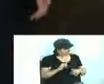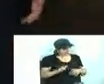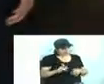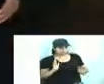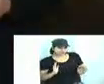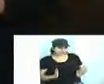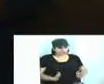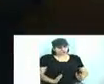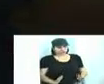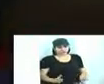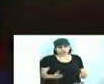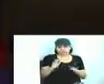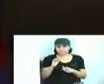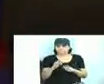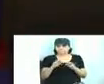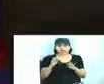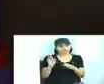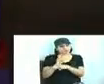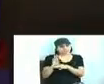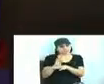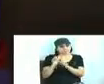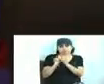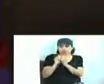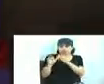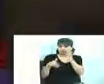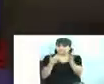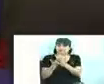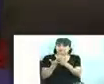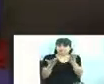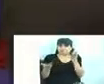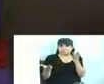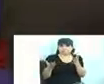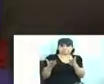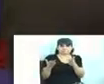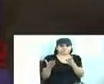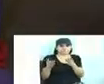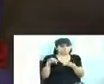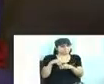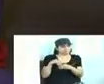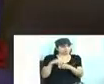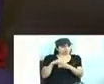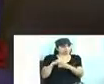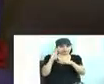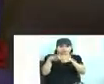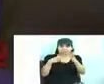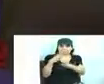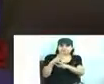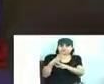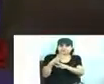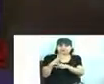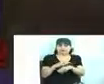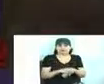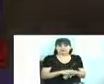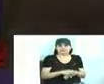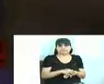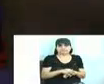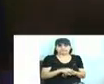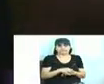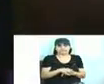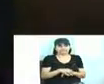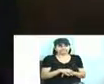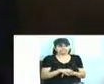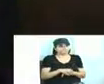preoccupied with all the kinds of violence that is in the world. These are all of the things that get in the